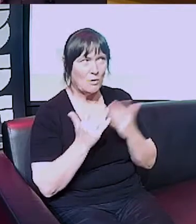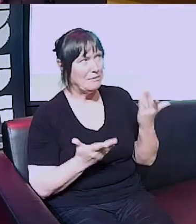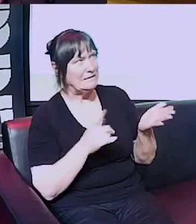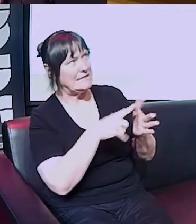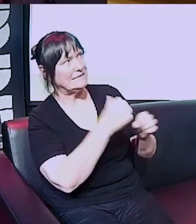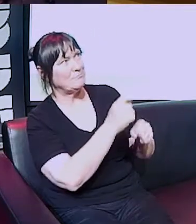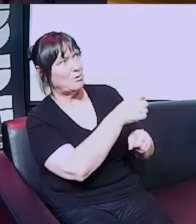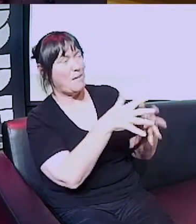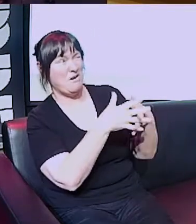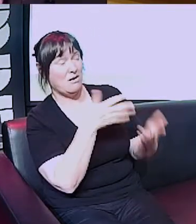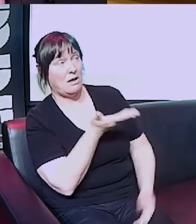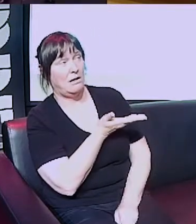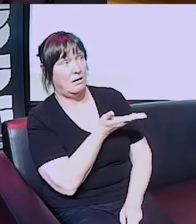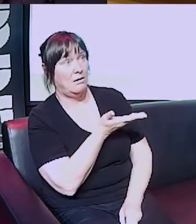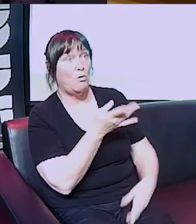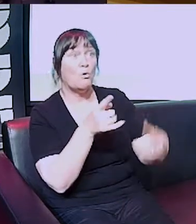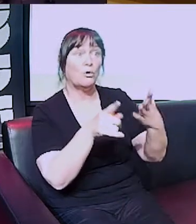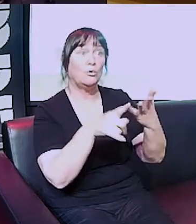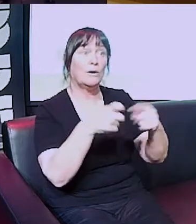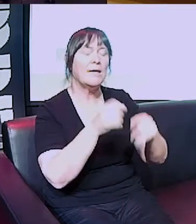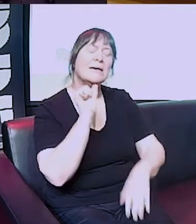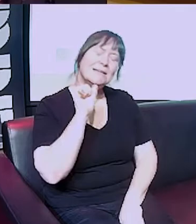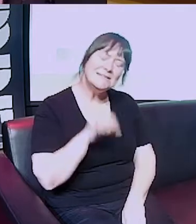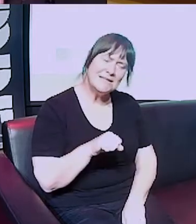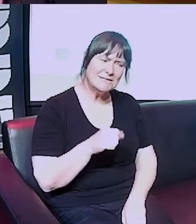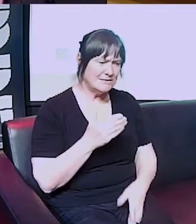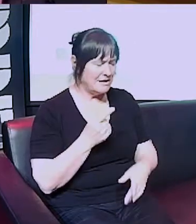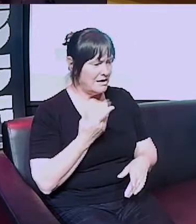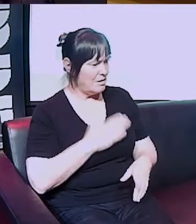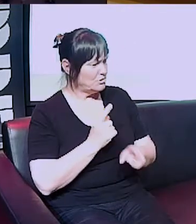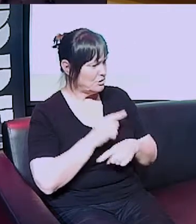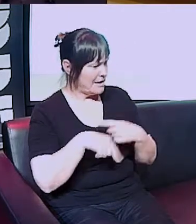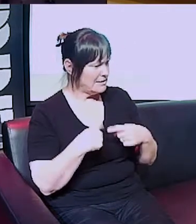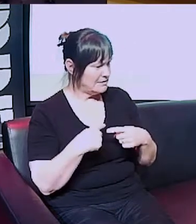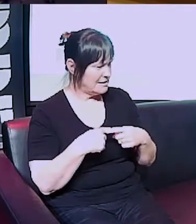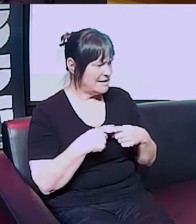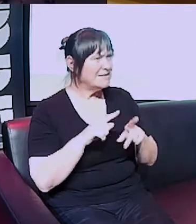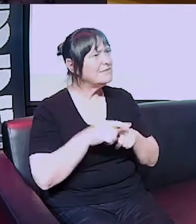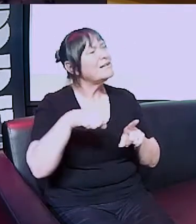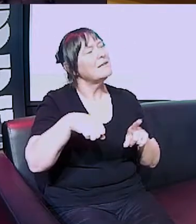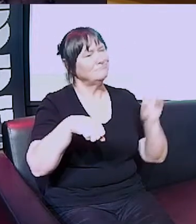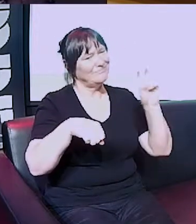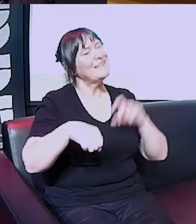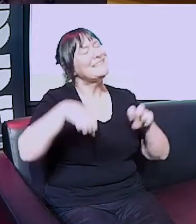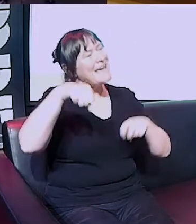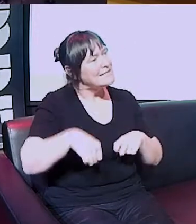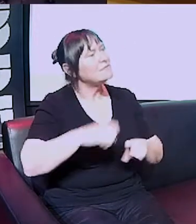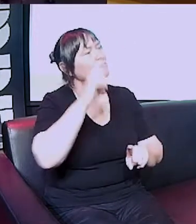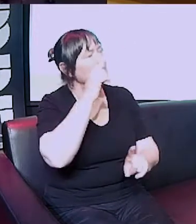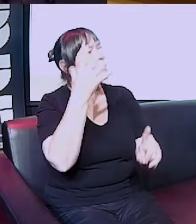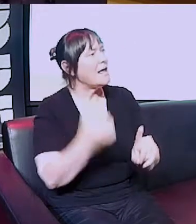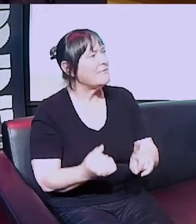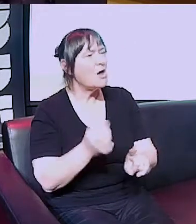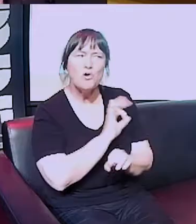the United States and the United Kingdom. Yes, and I just want to talk about cases as well. So we're talking about cases these days, cases,